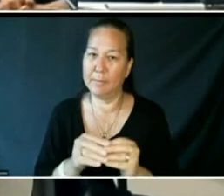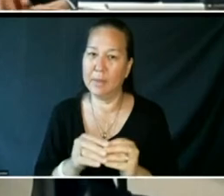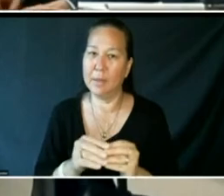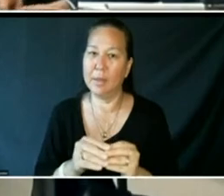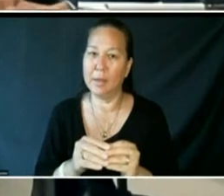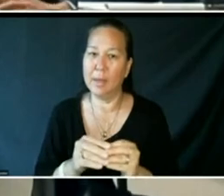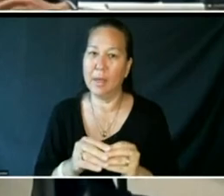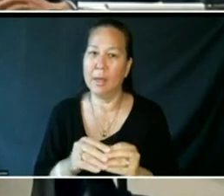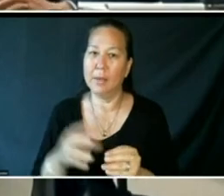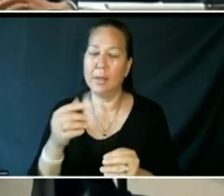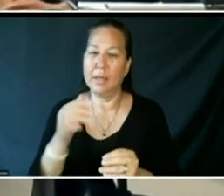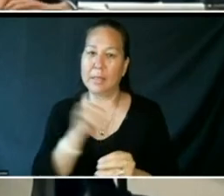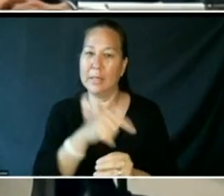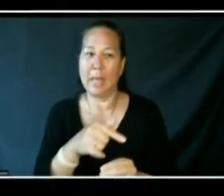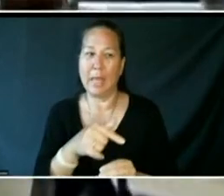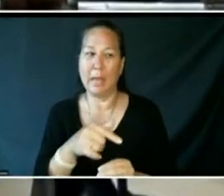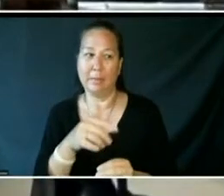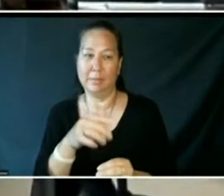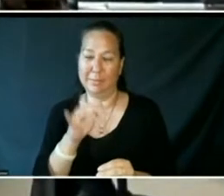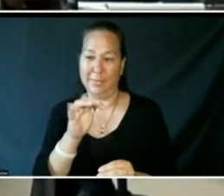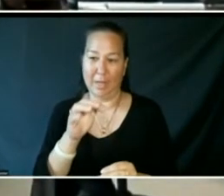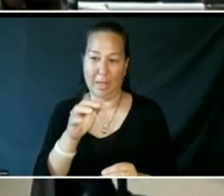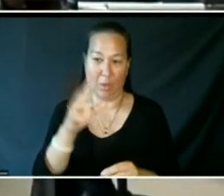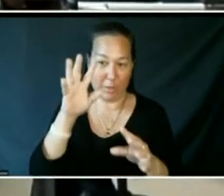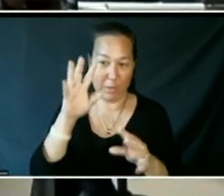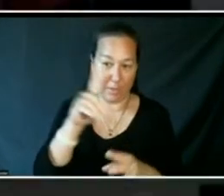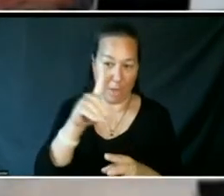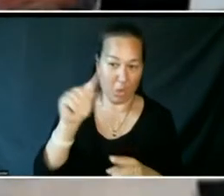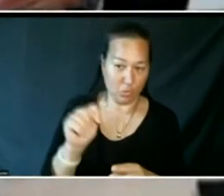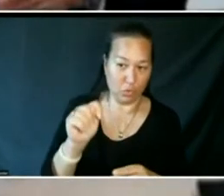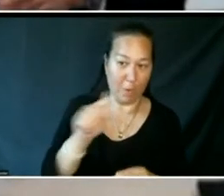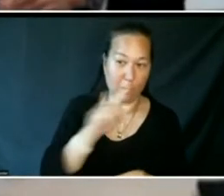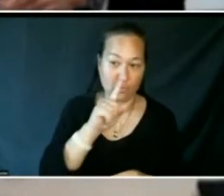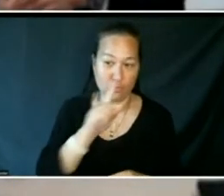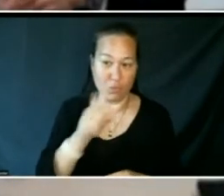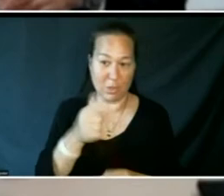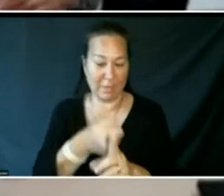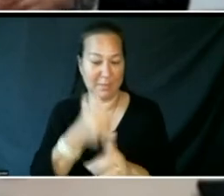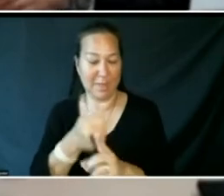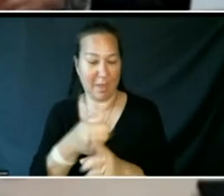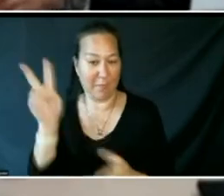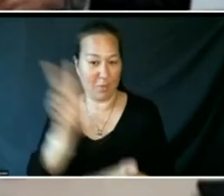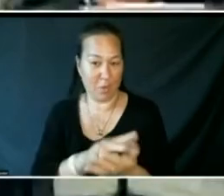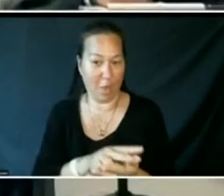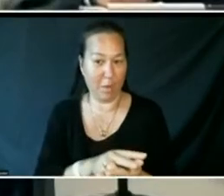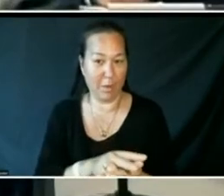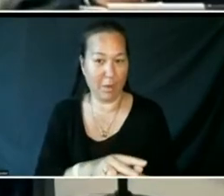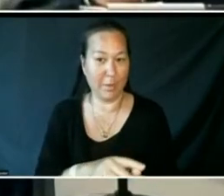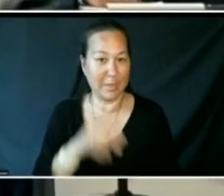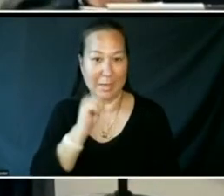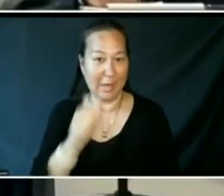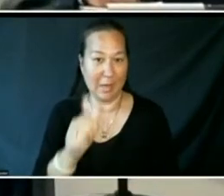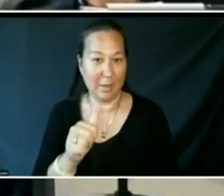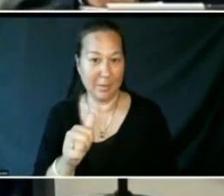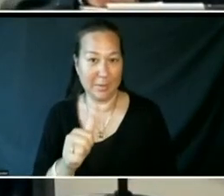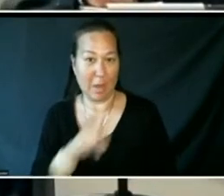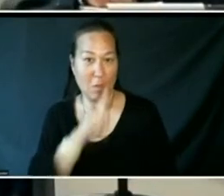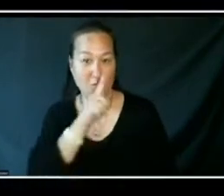lost was not legally sound? Yes, sir. And who was present for that meeting that you remember?